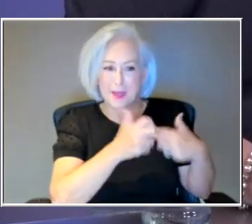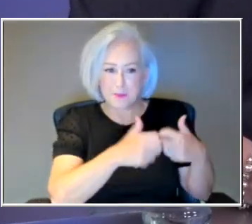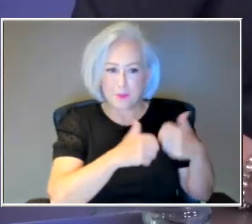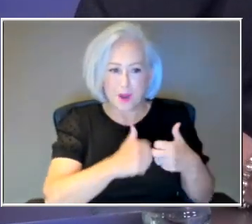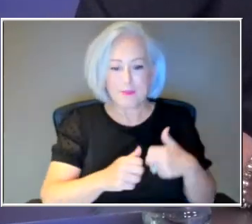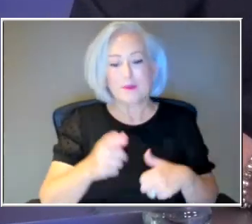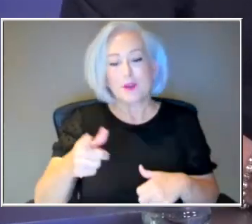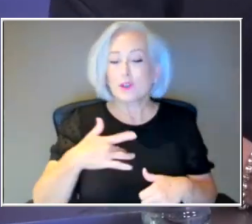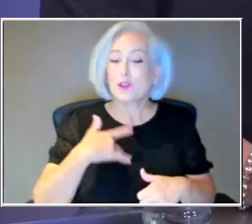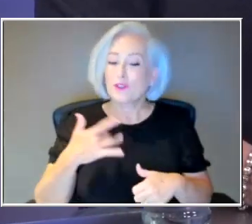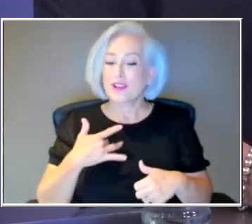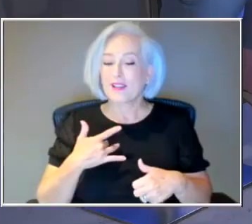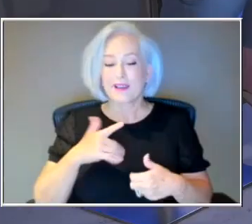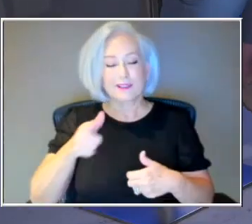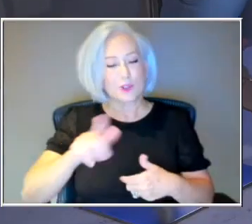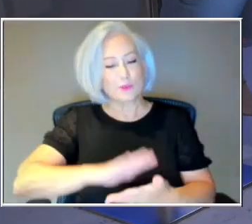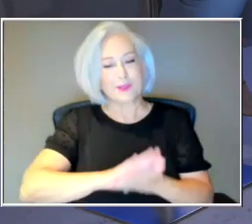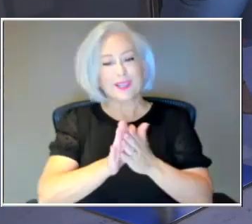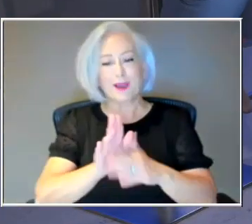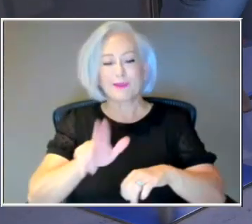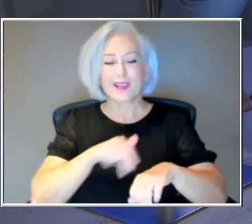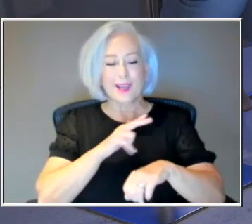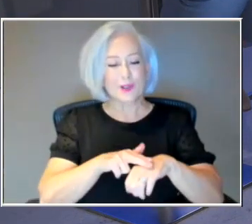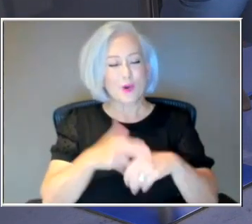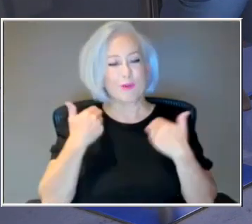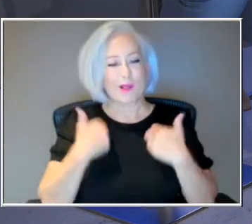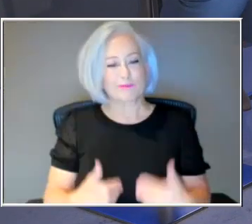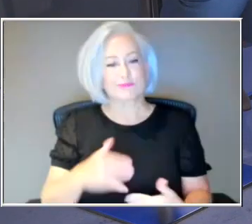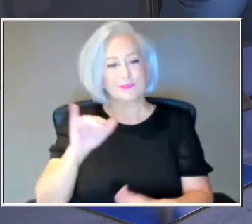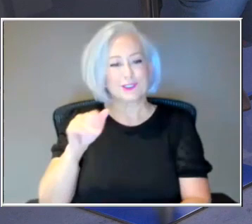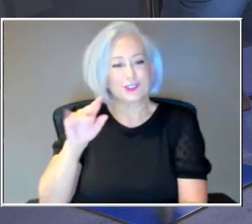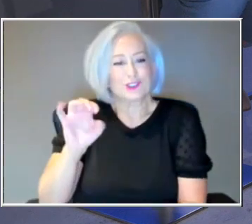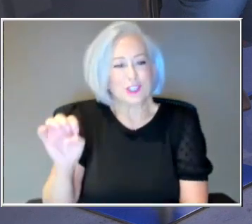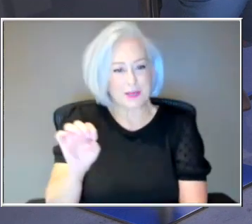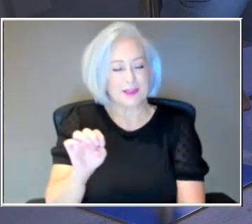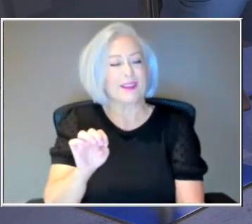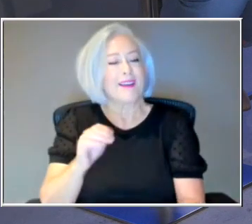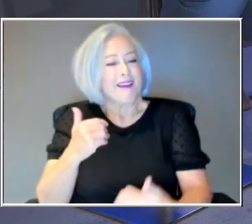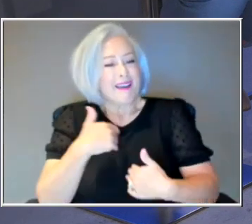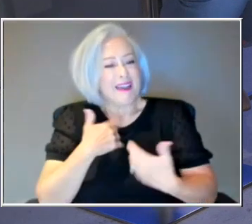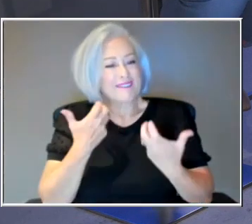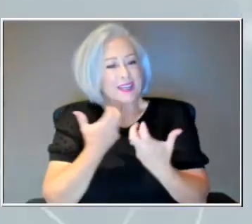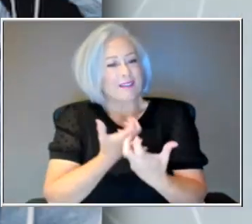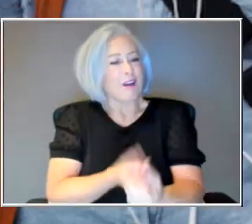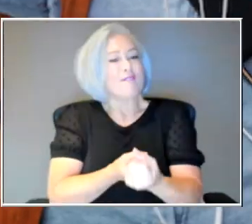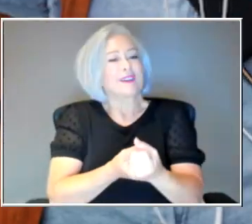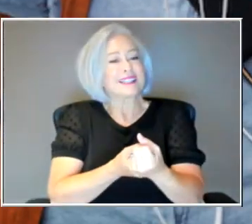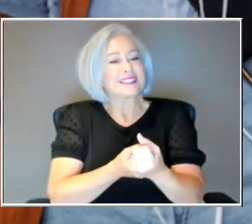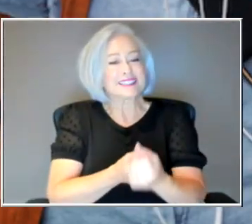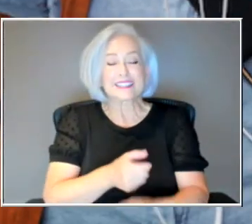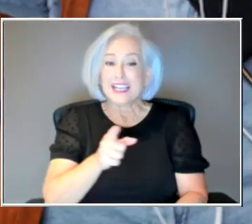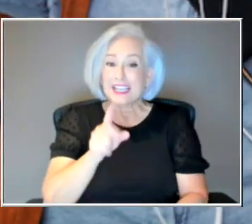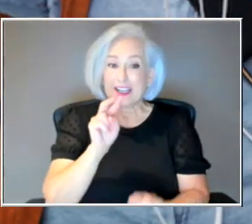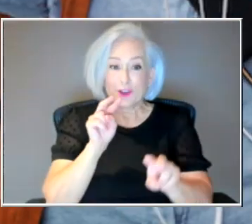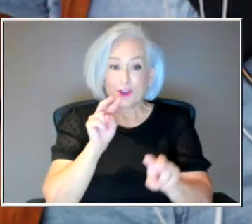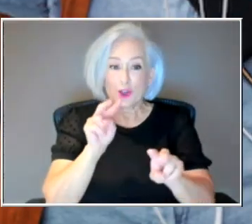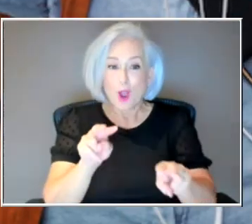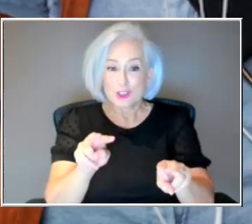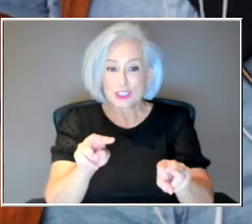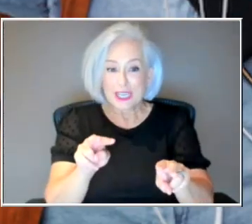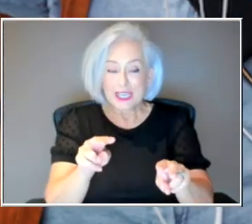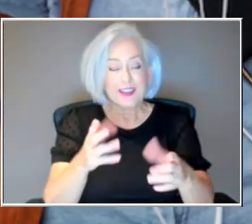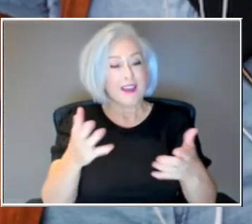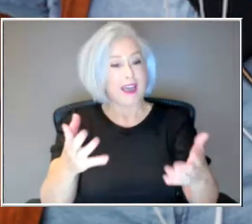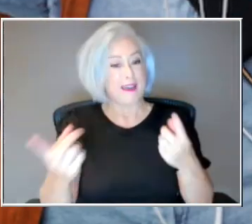to that normal Jamie. Yeah, and bring that confidence back so she can be out in the world doing her thing. If you are watching live and have any questions about stroke or